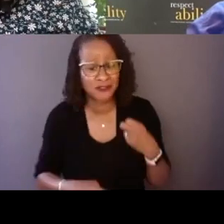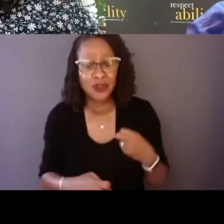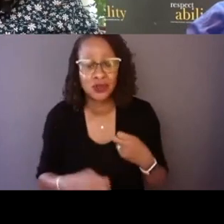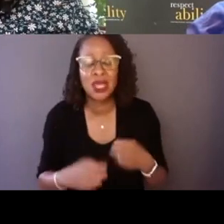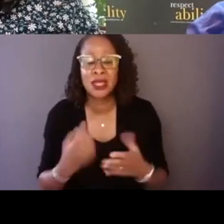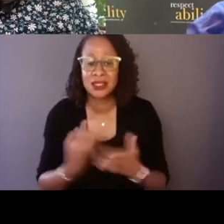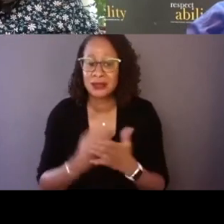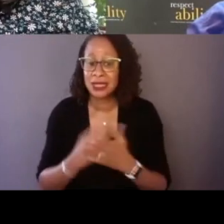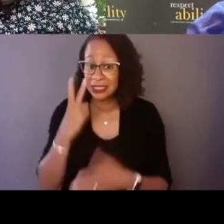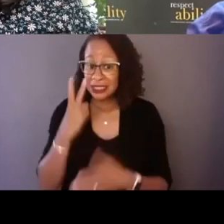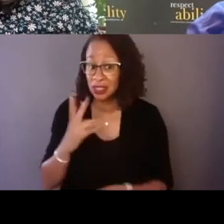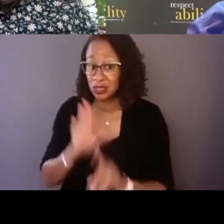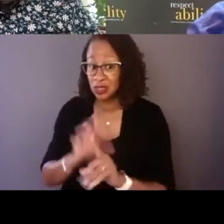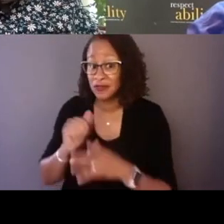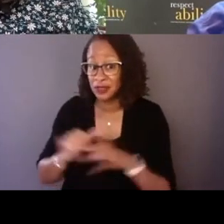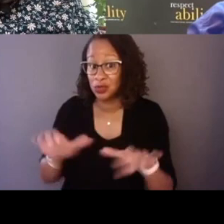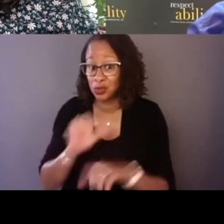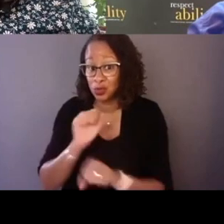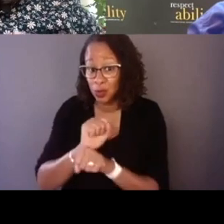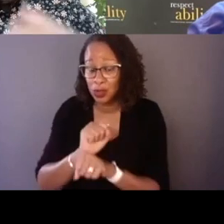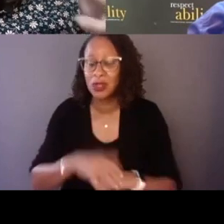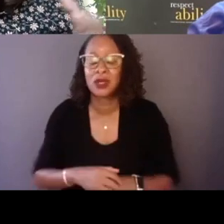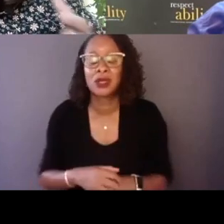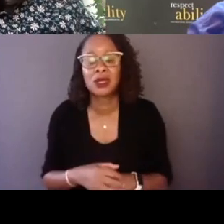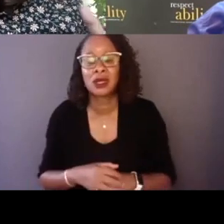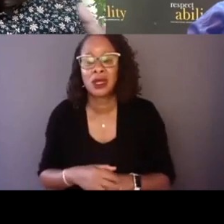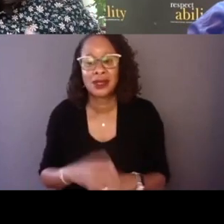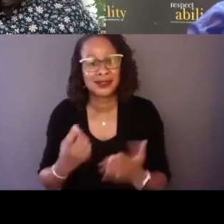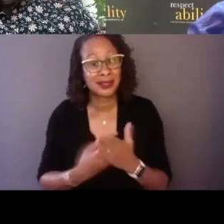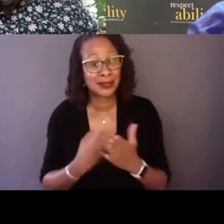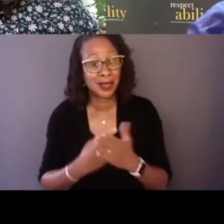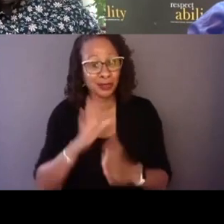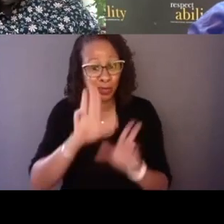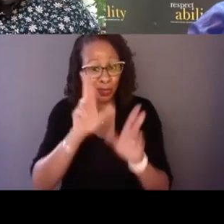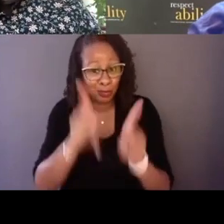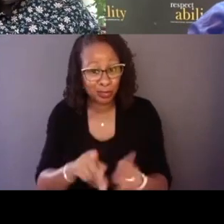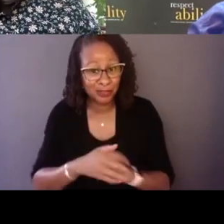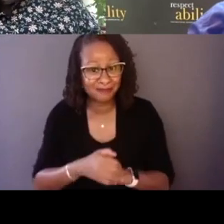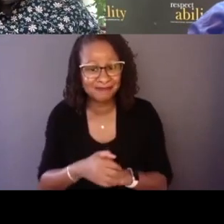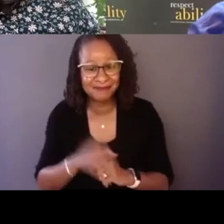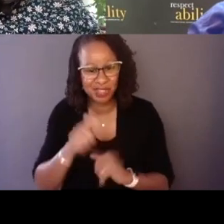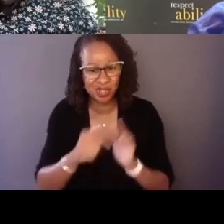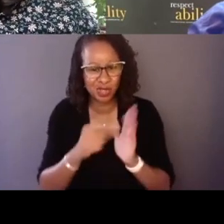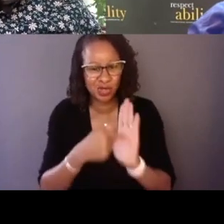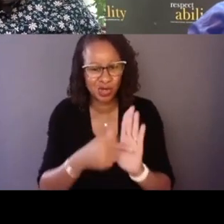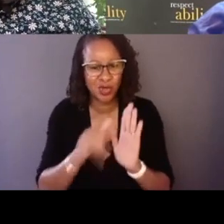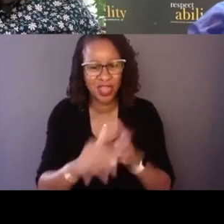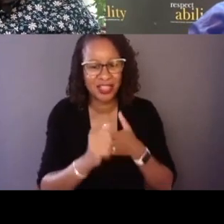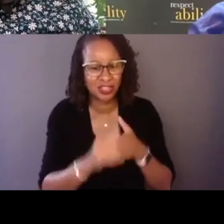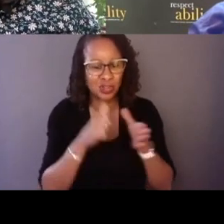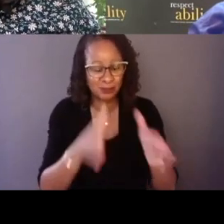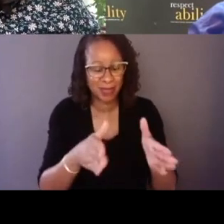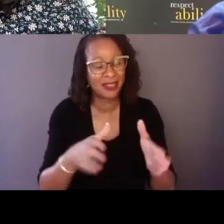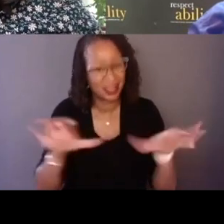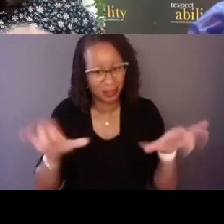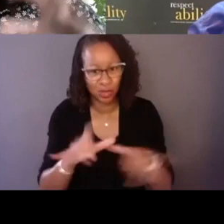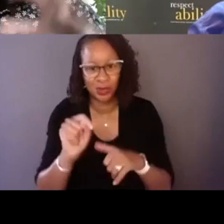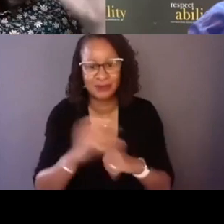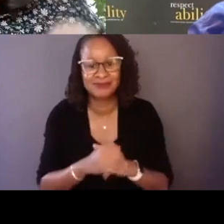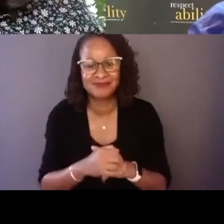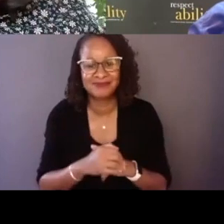see yourself in doing this work, but sometimes you're the person that has to show that leadership path and do it.